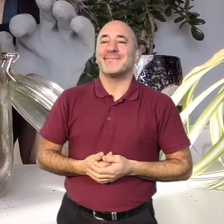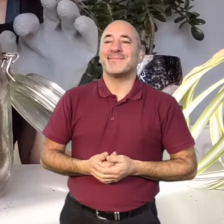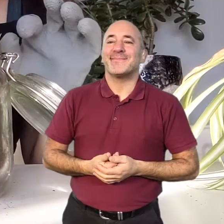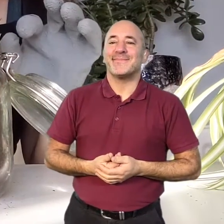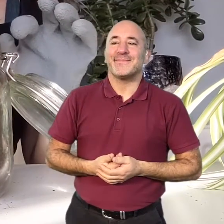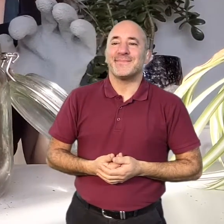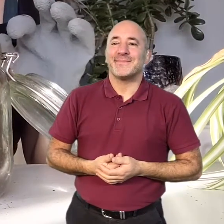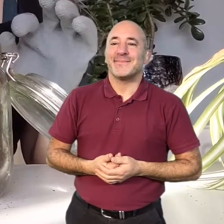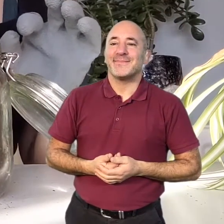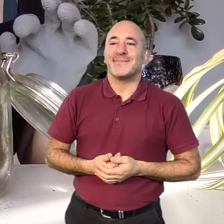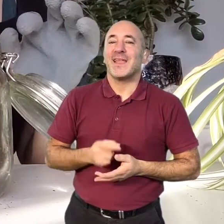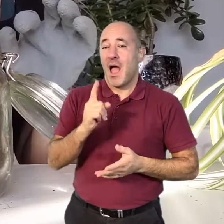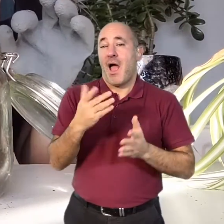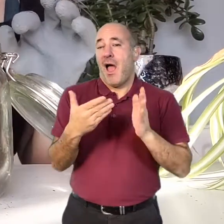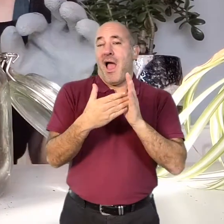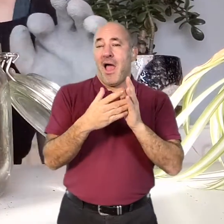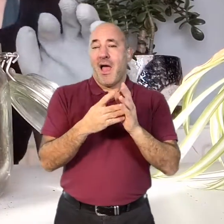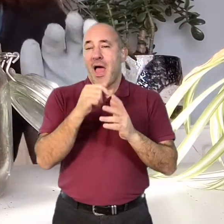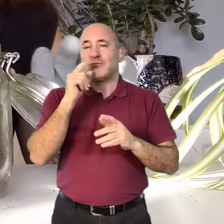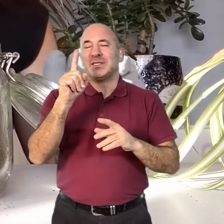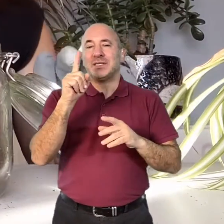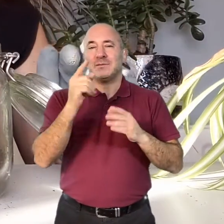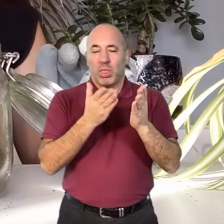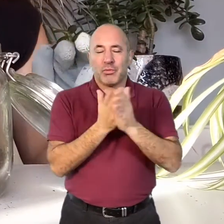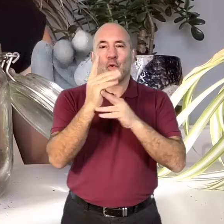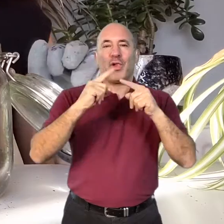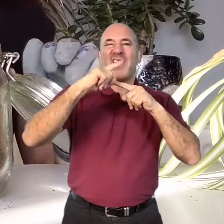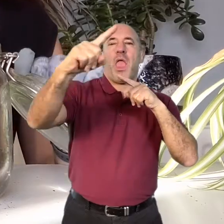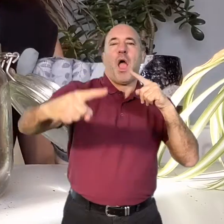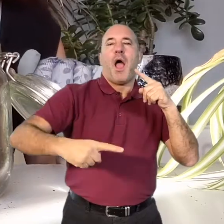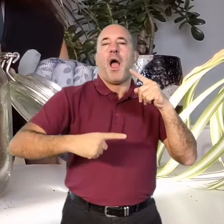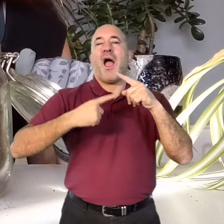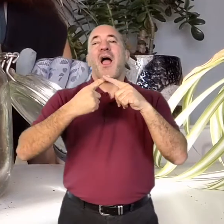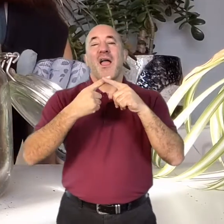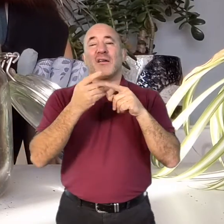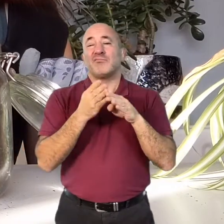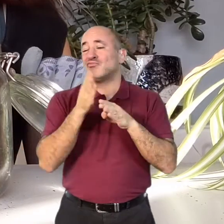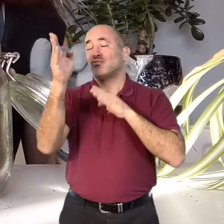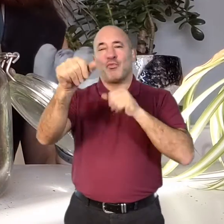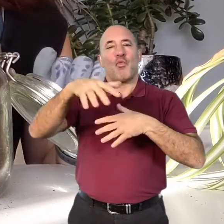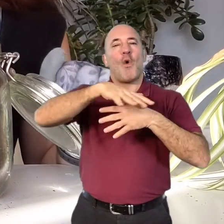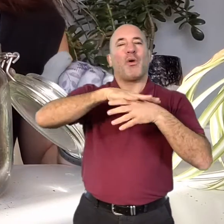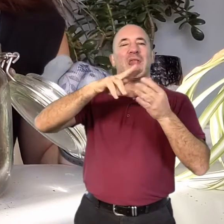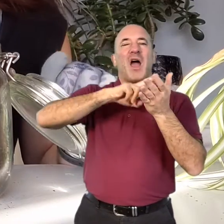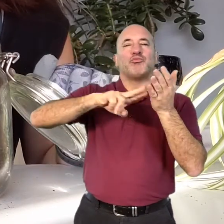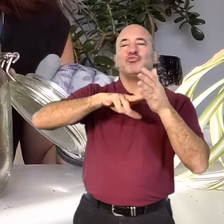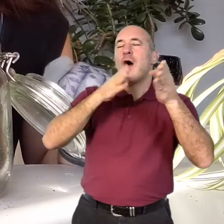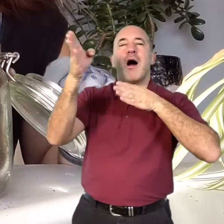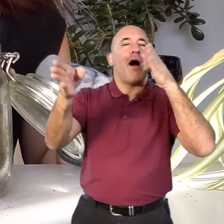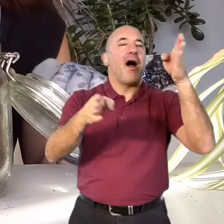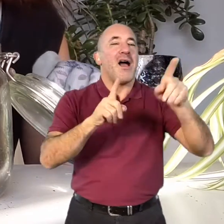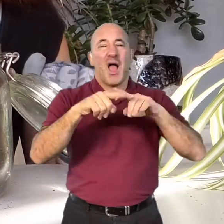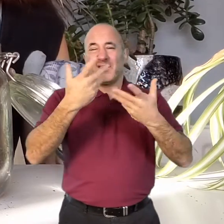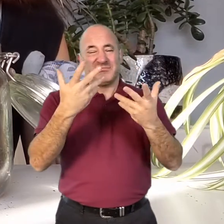and what's really nice as well is throughout the year, if you go out and about into local